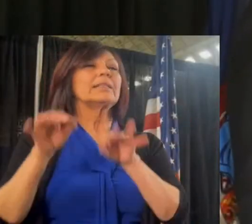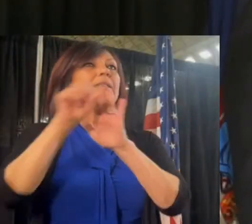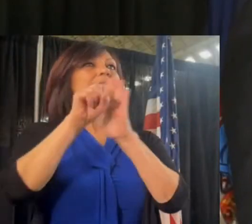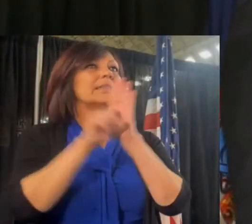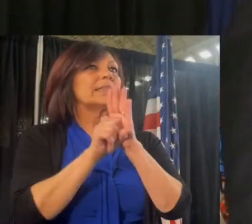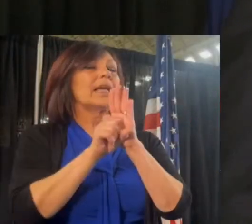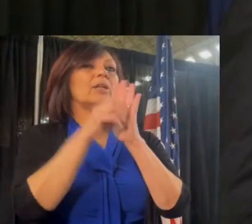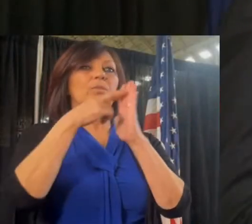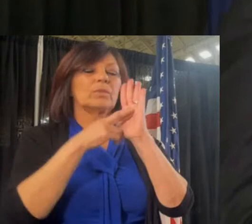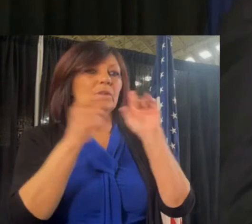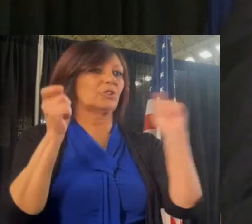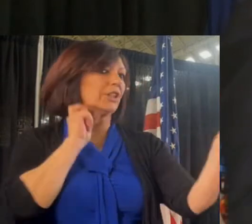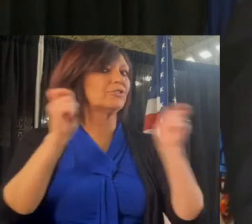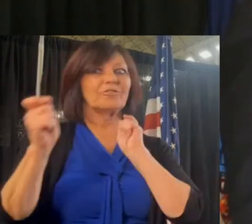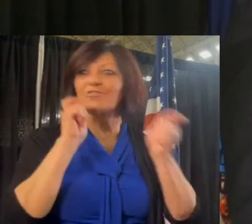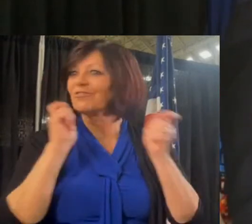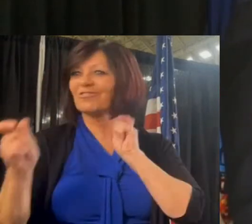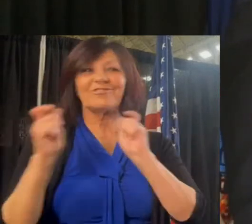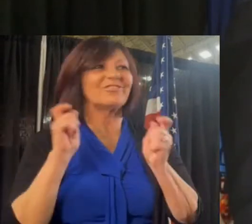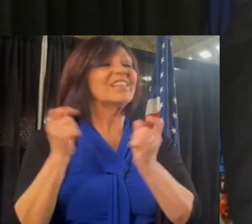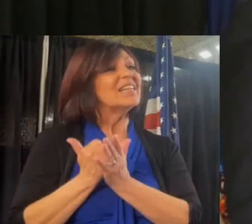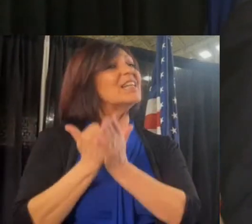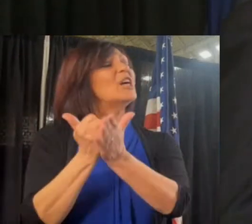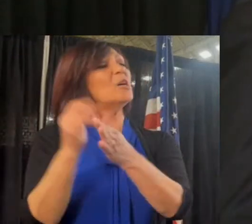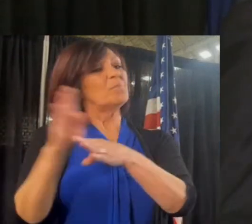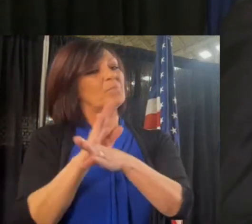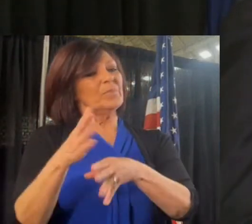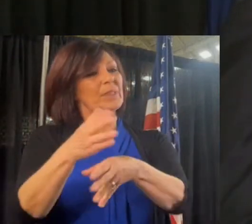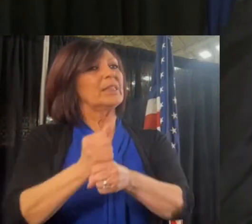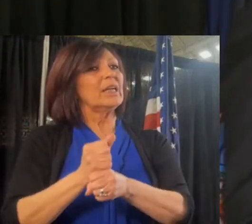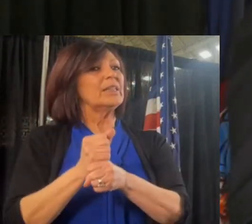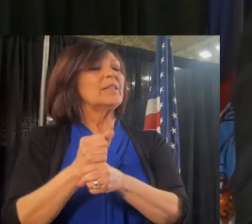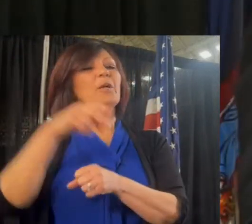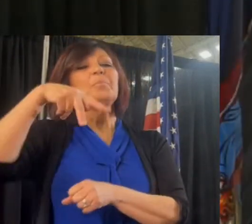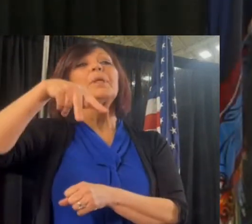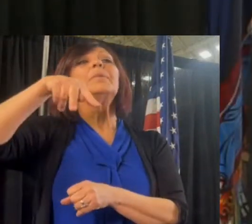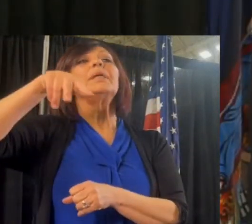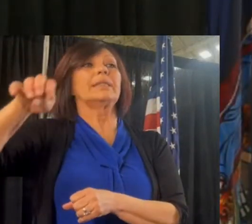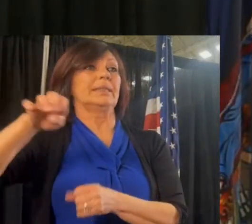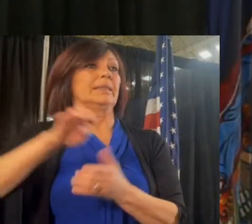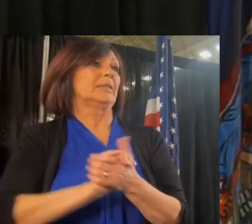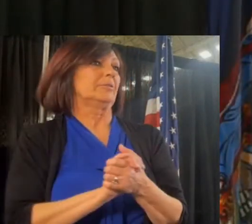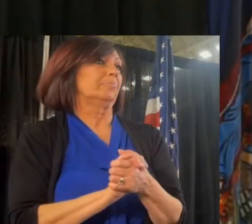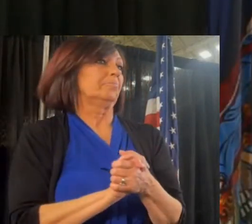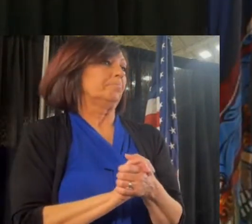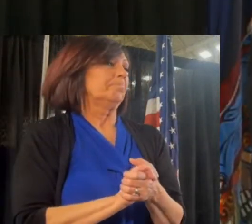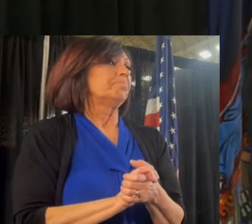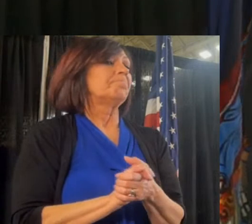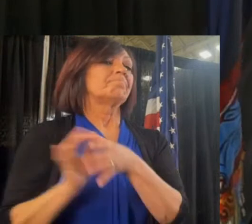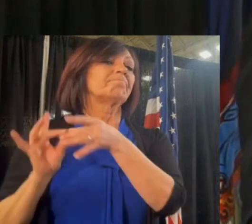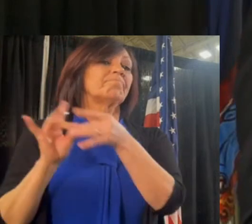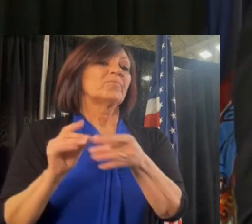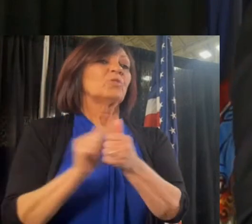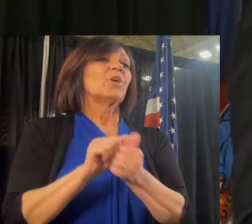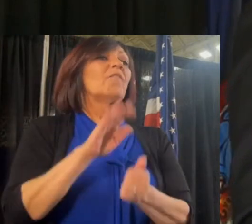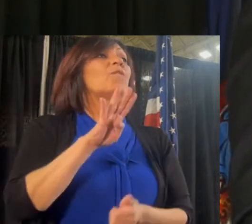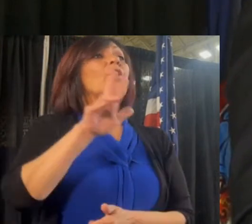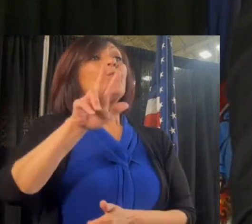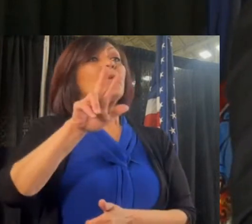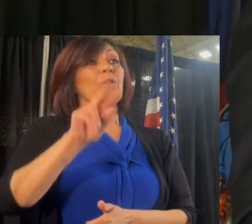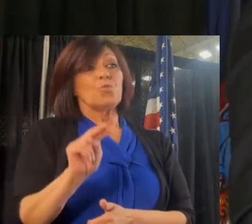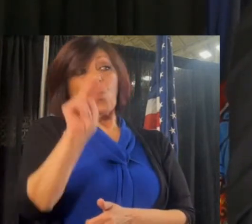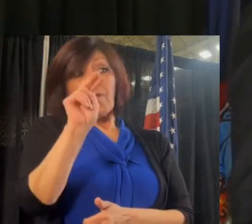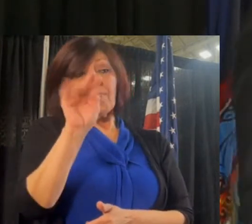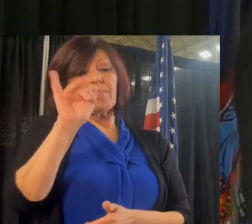lockdown regulations and helping businesses obtain personal protective equipment. In conjunction with 43 North,